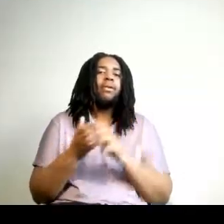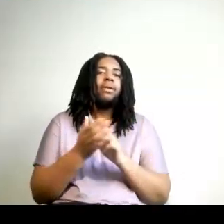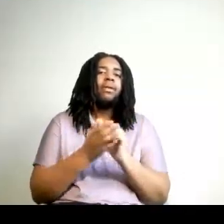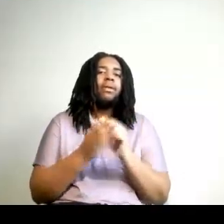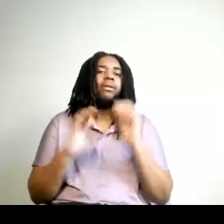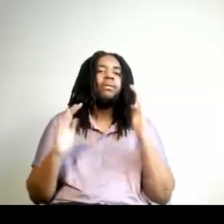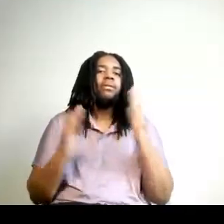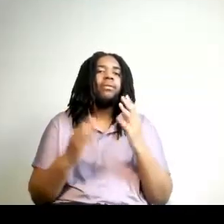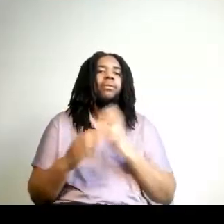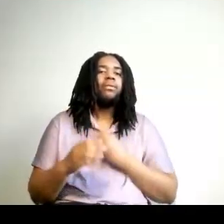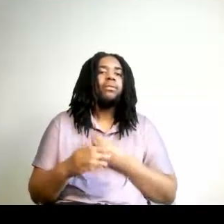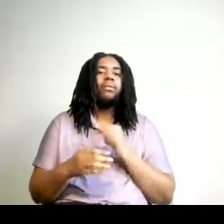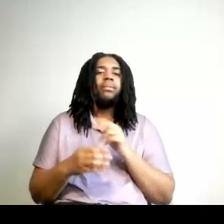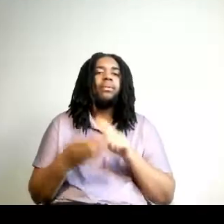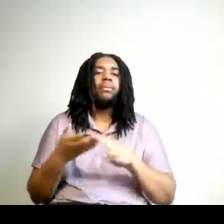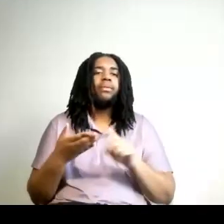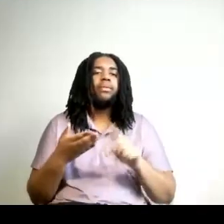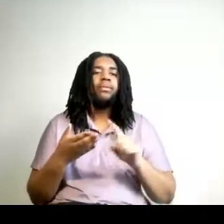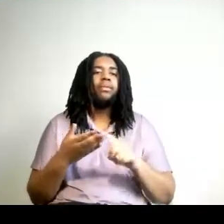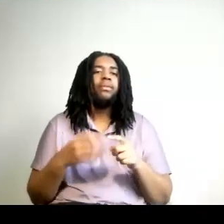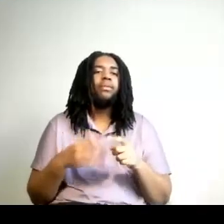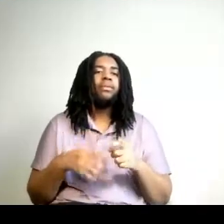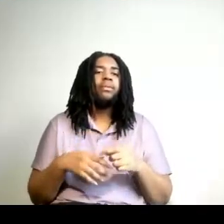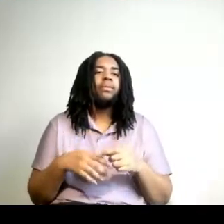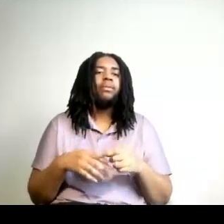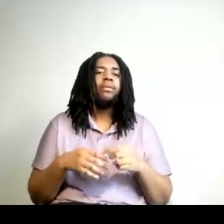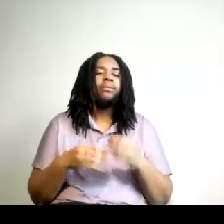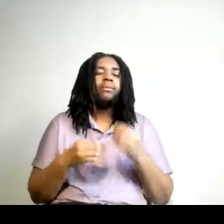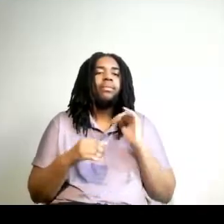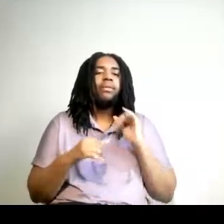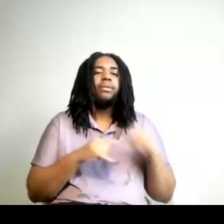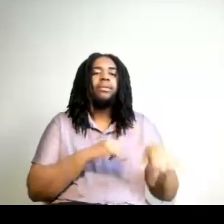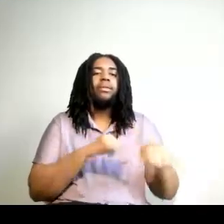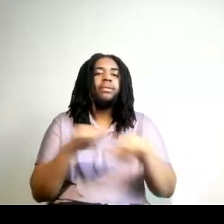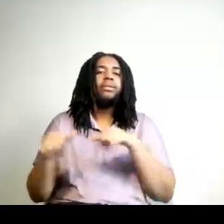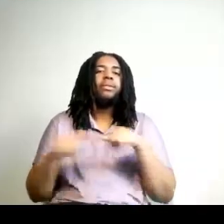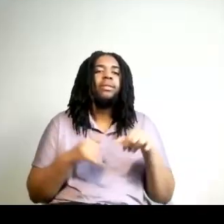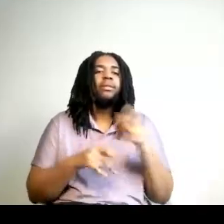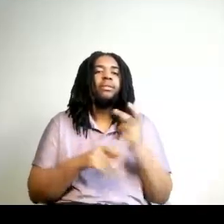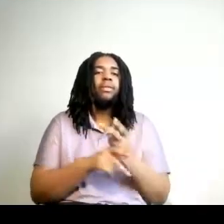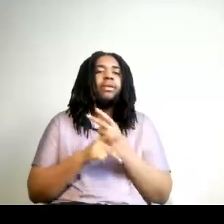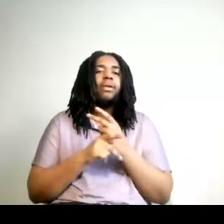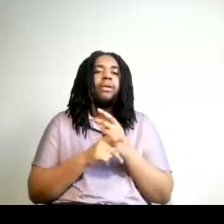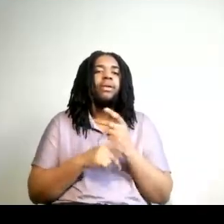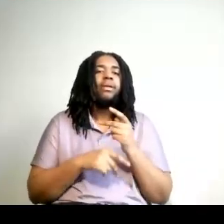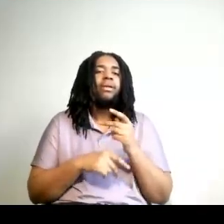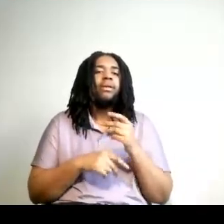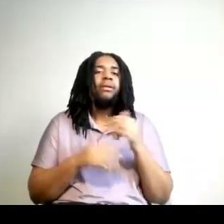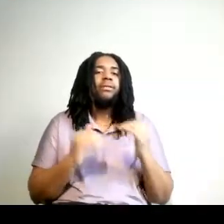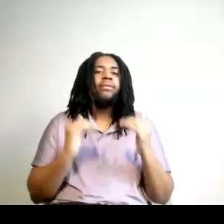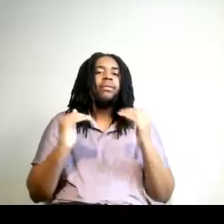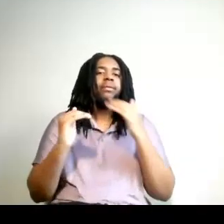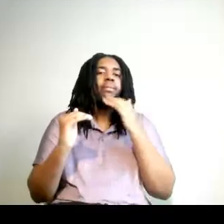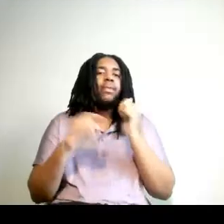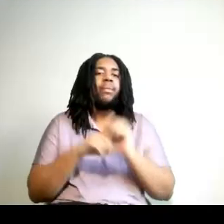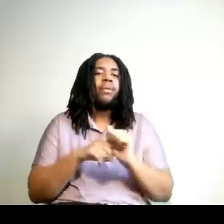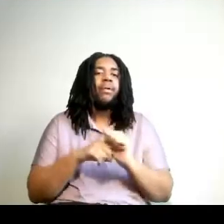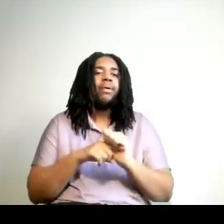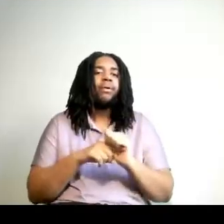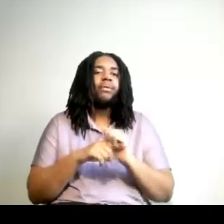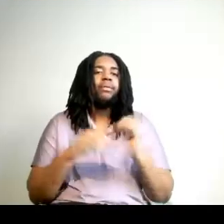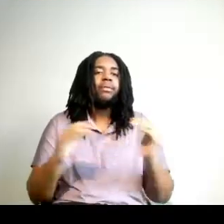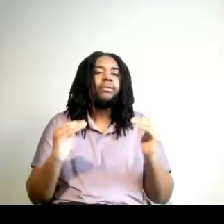research. We'll inform standard of care and advancement of best practices. We're going to co-develop training modules